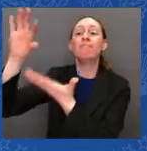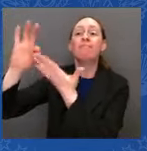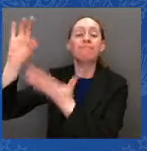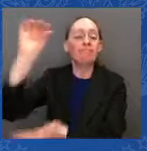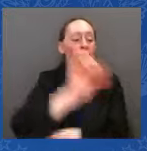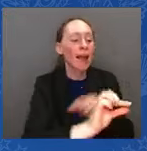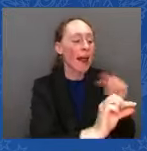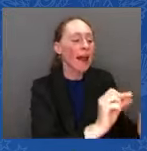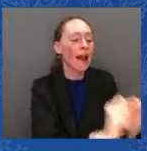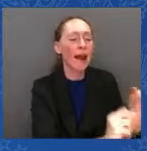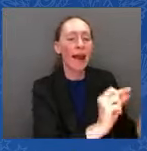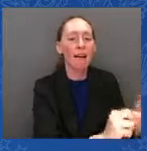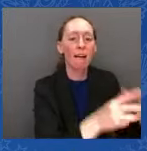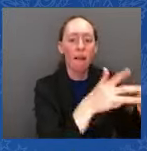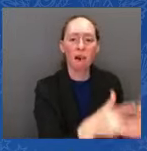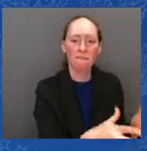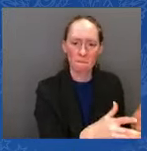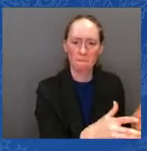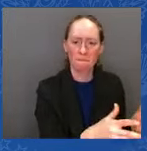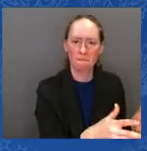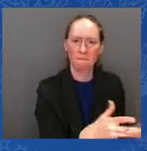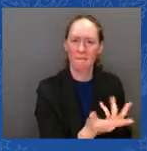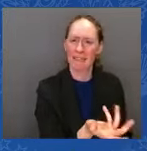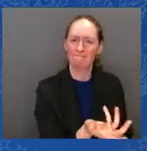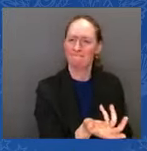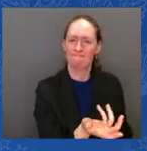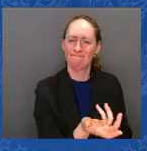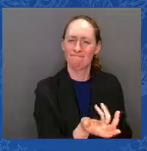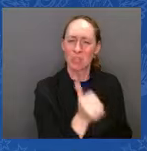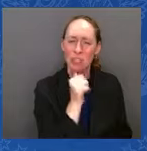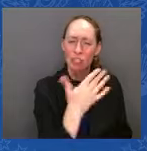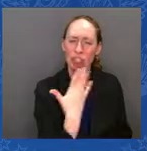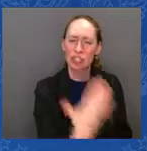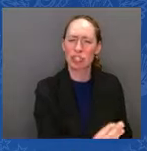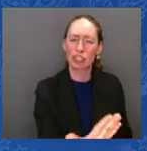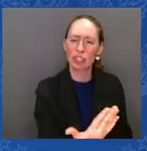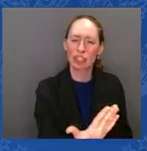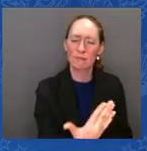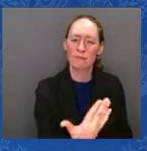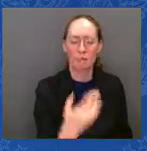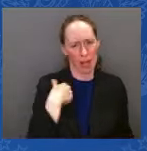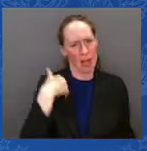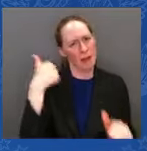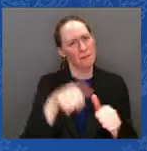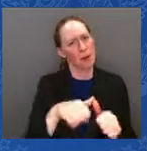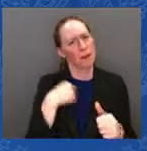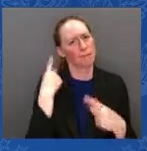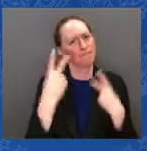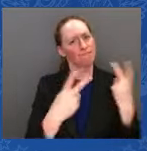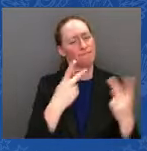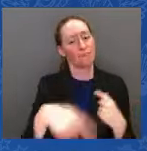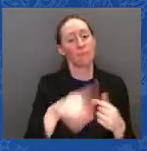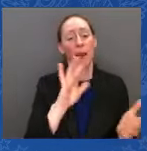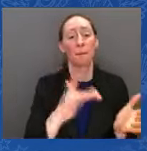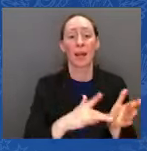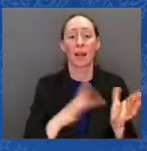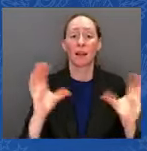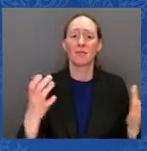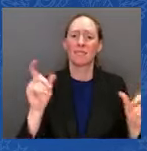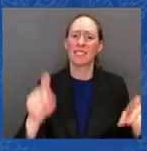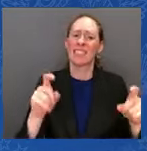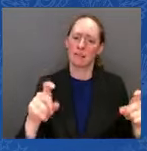when I ran, and my whole career as a senator was about making sure middle-class folks get an even shot. That's why I believe we should grow the